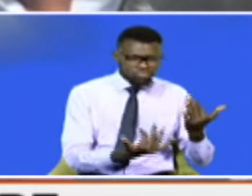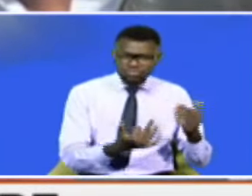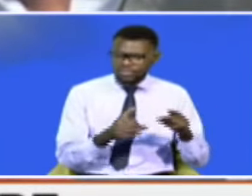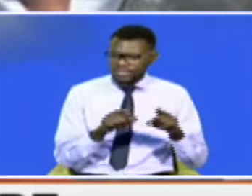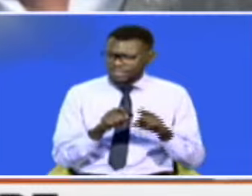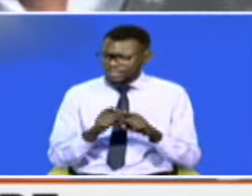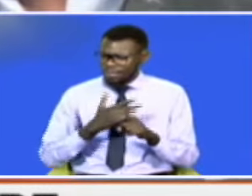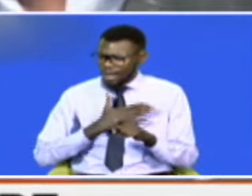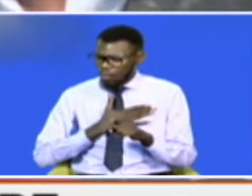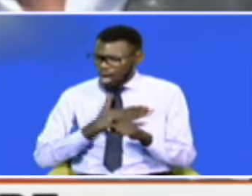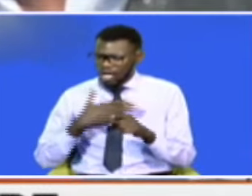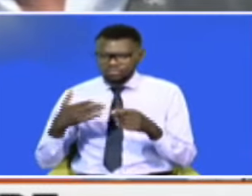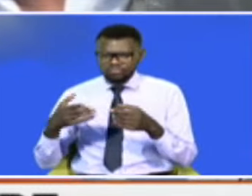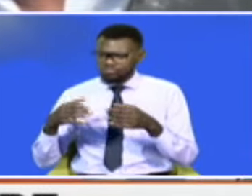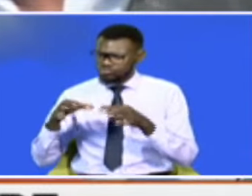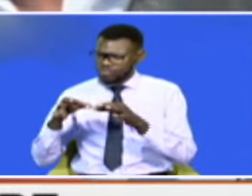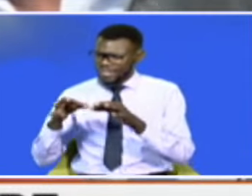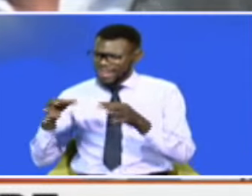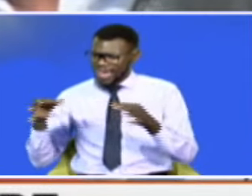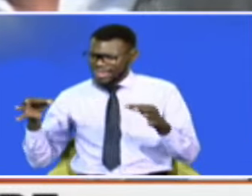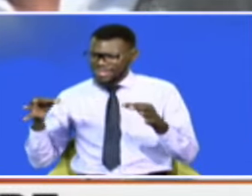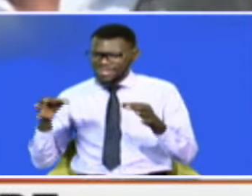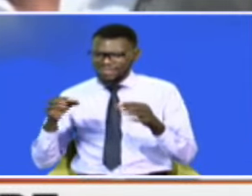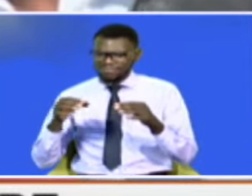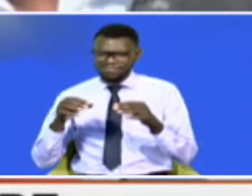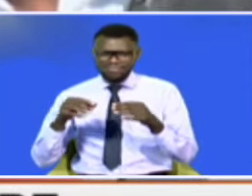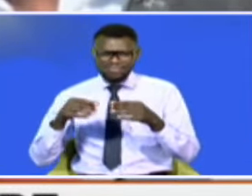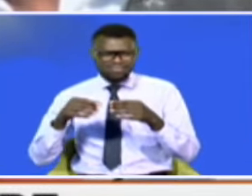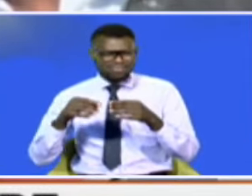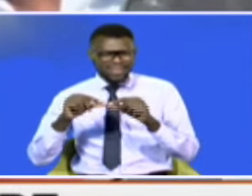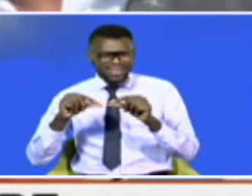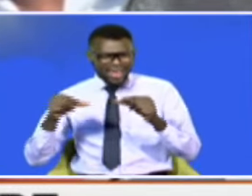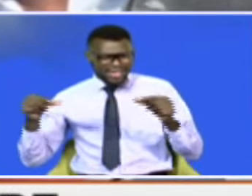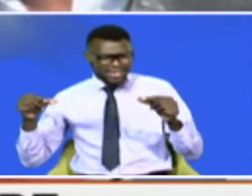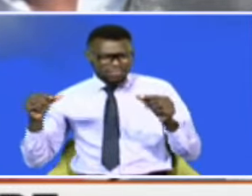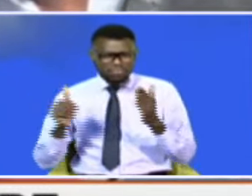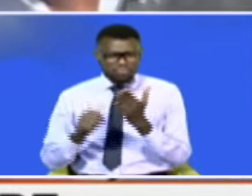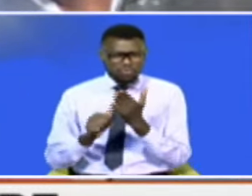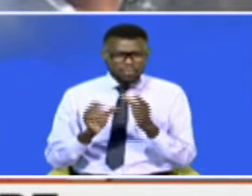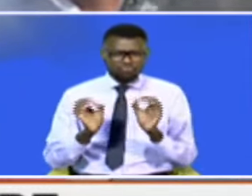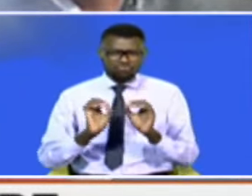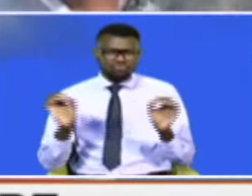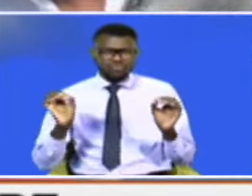as alleged in a section of the media reports. The company will continue to work